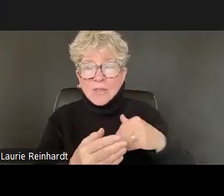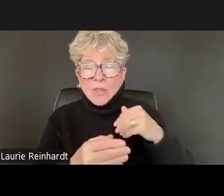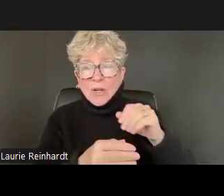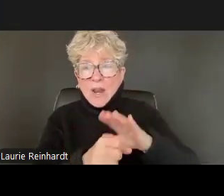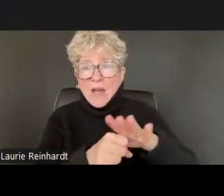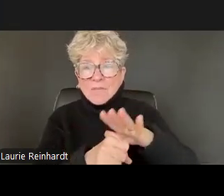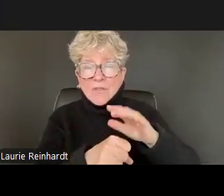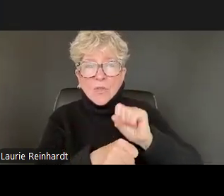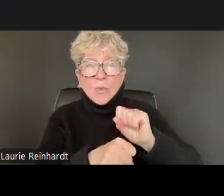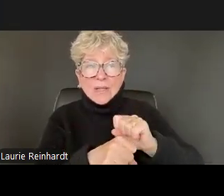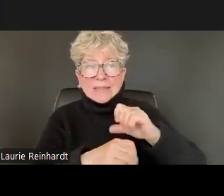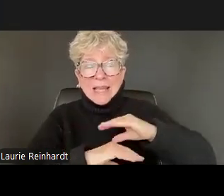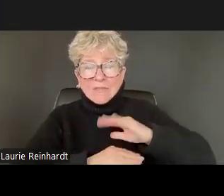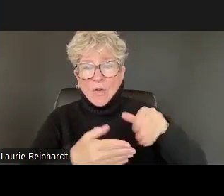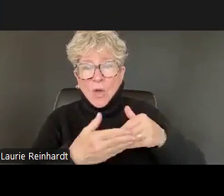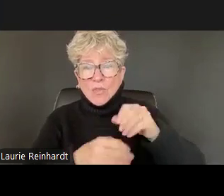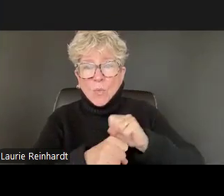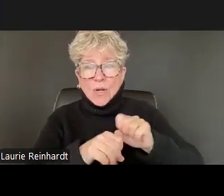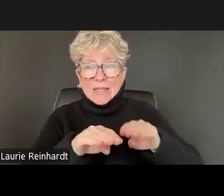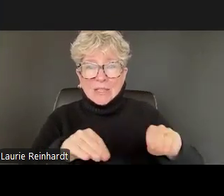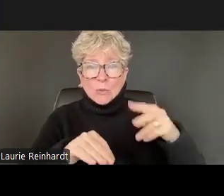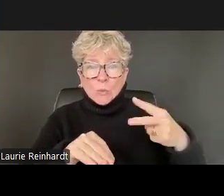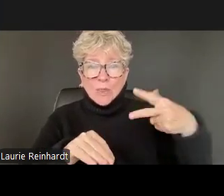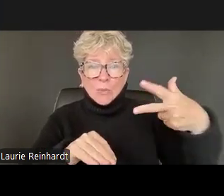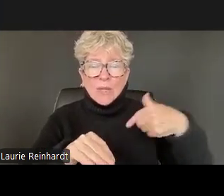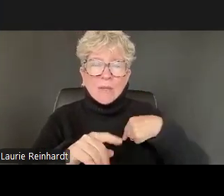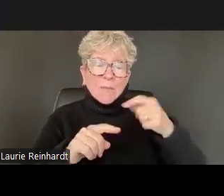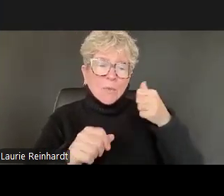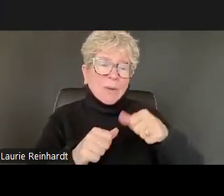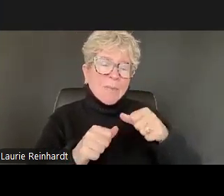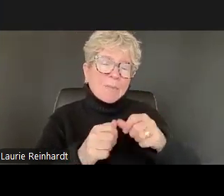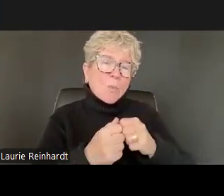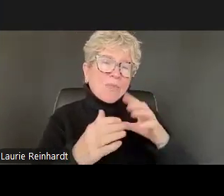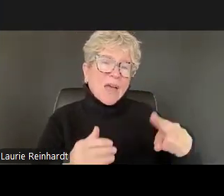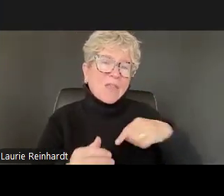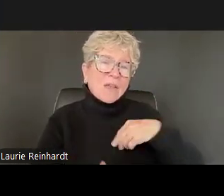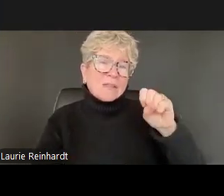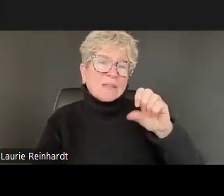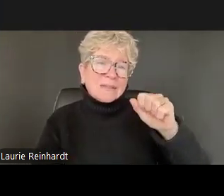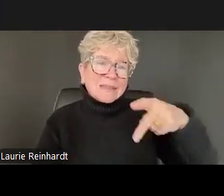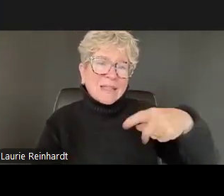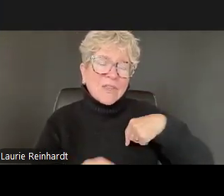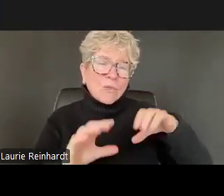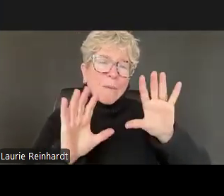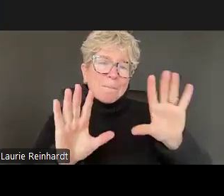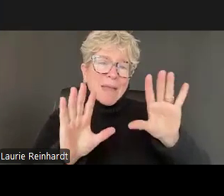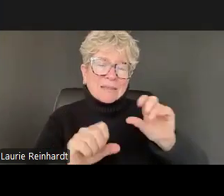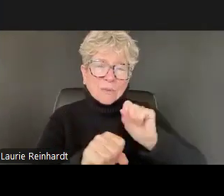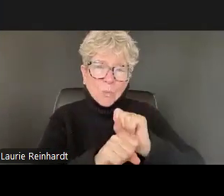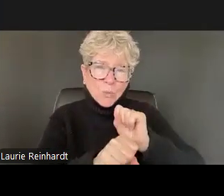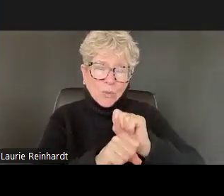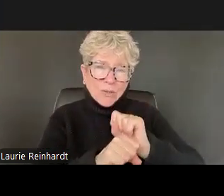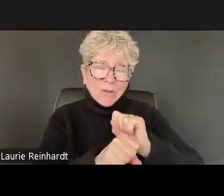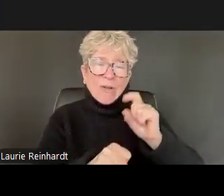to all of districts. We couldn't do it without you. The student assistant professionals do an amazing work for those districts that